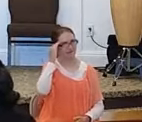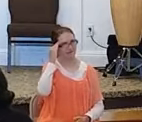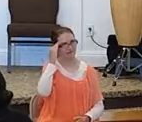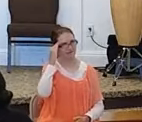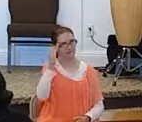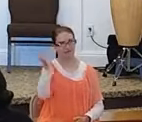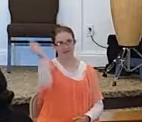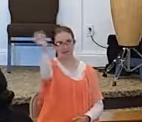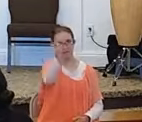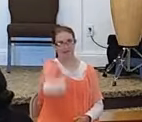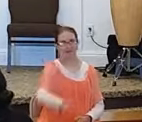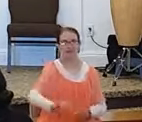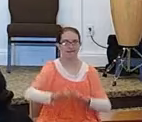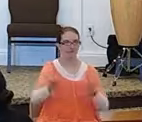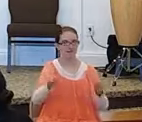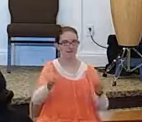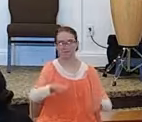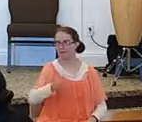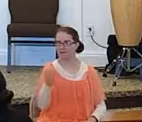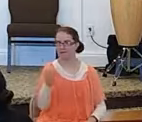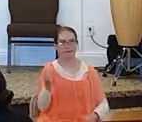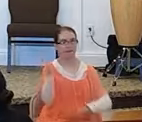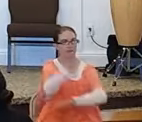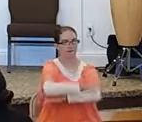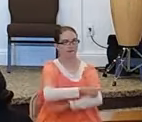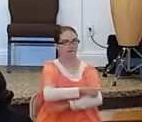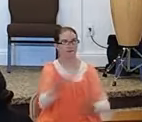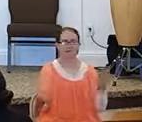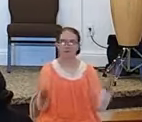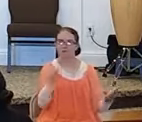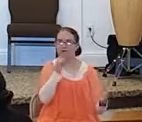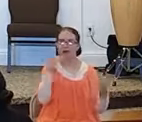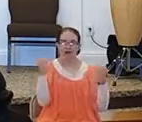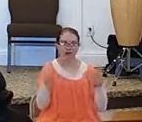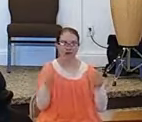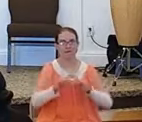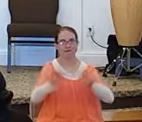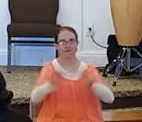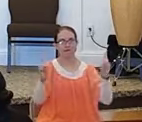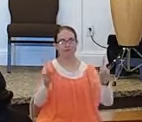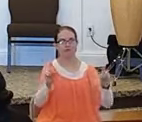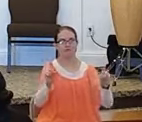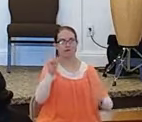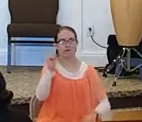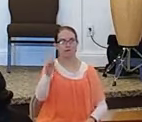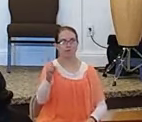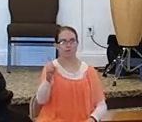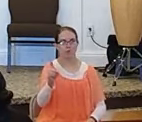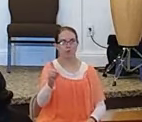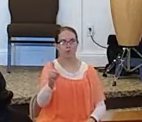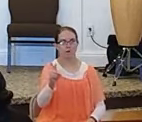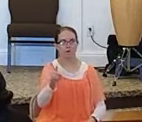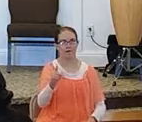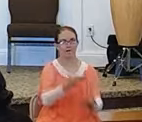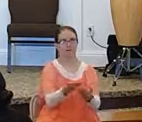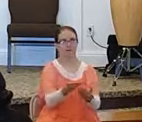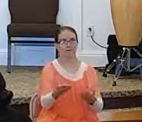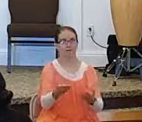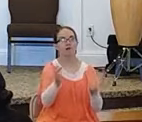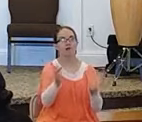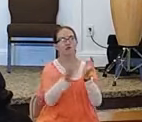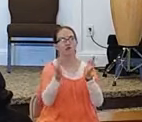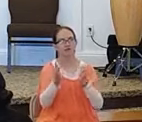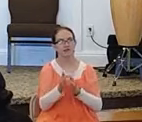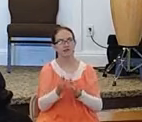any different from any other day. And it probably wouldn't have been. Except that there was one factor. Amen. And that was